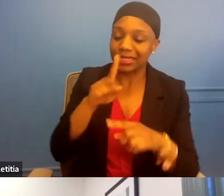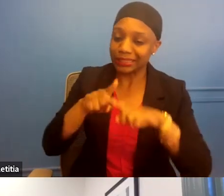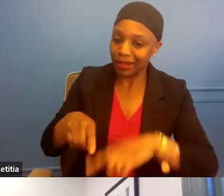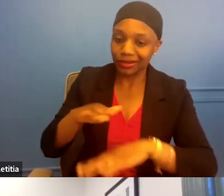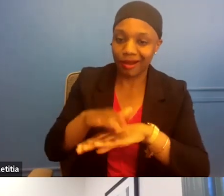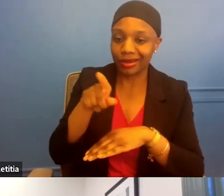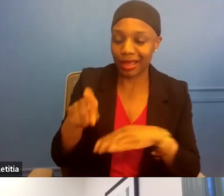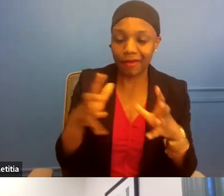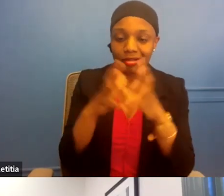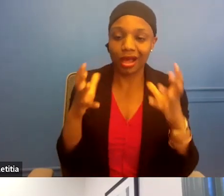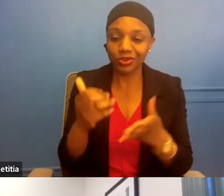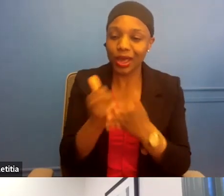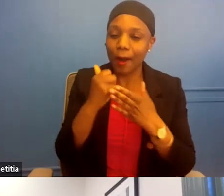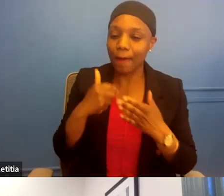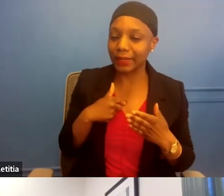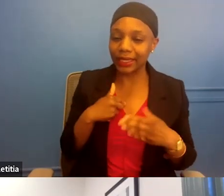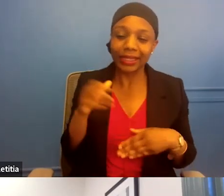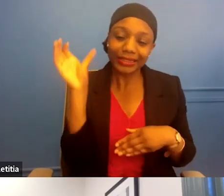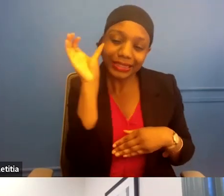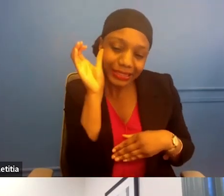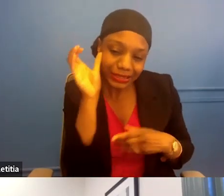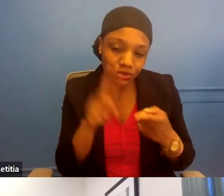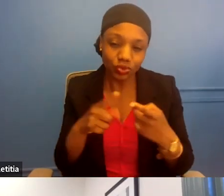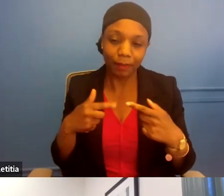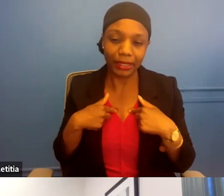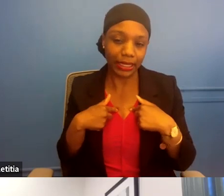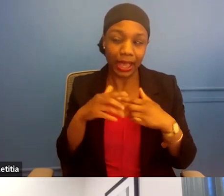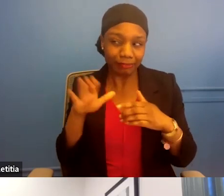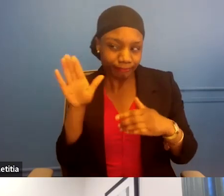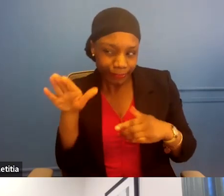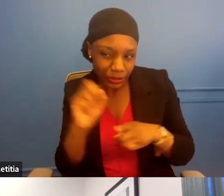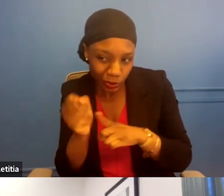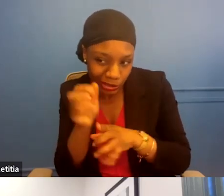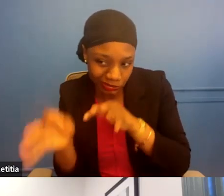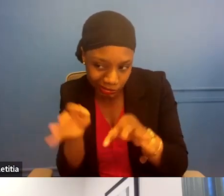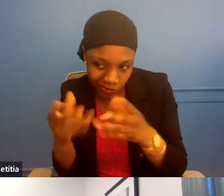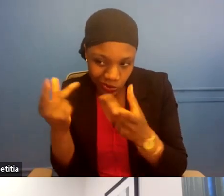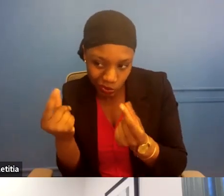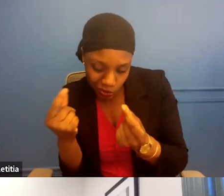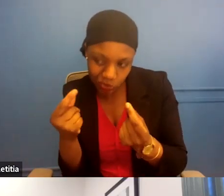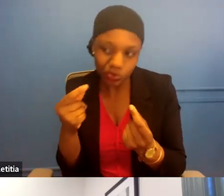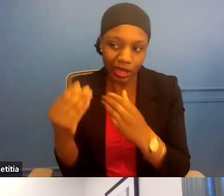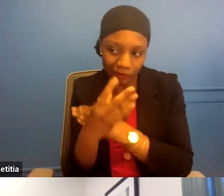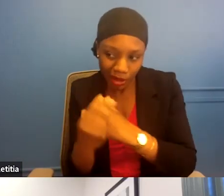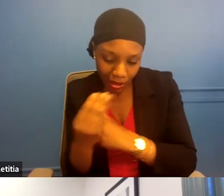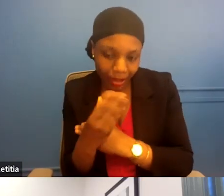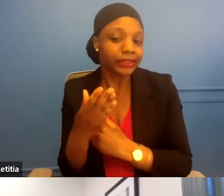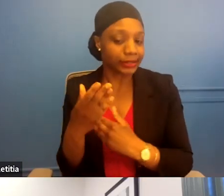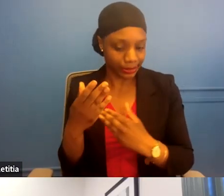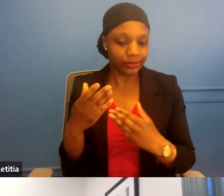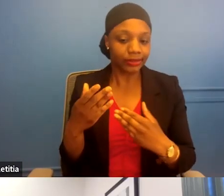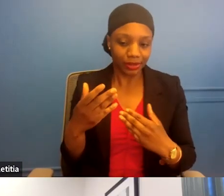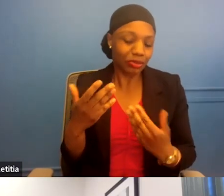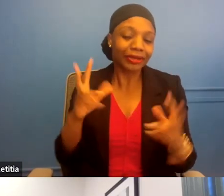help me out to, you know, listen to how would you handle this, or have you ever had this happen before, or just, you know, a